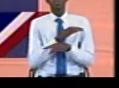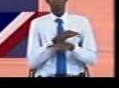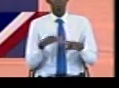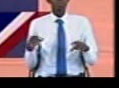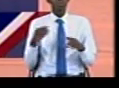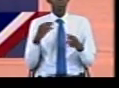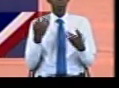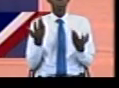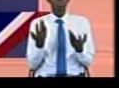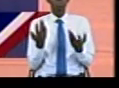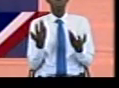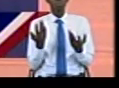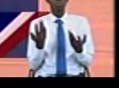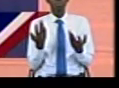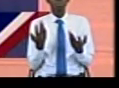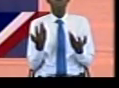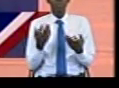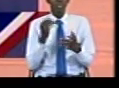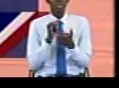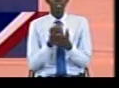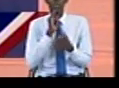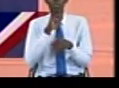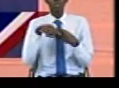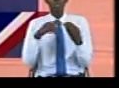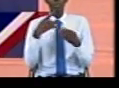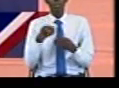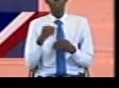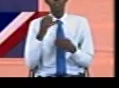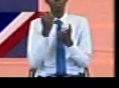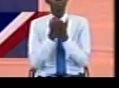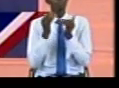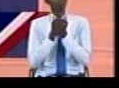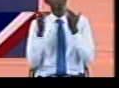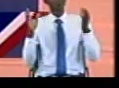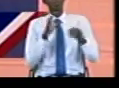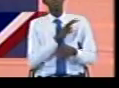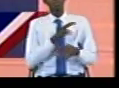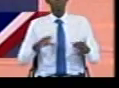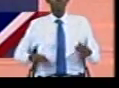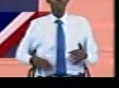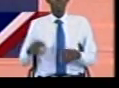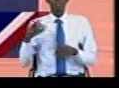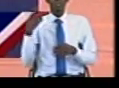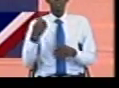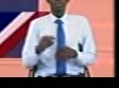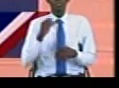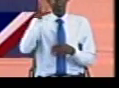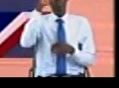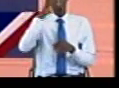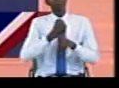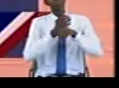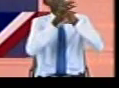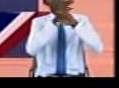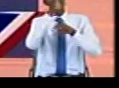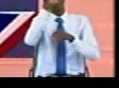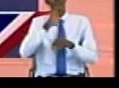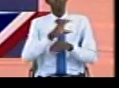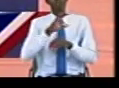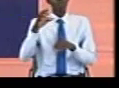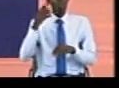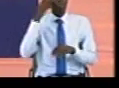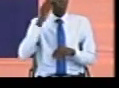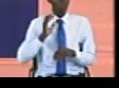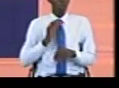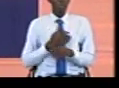of Jesus. That's talking about the sacrifice of Jesus Christ for our salvation, who gave himself for our sins,